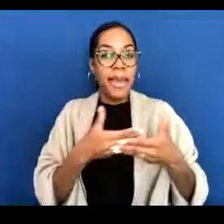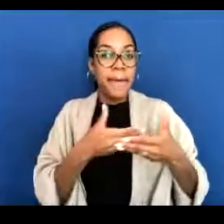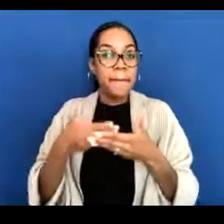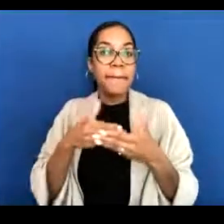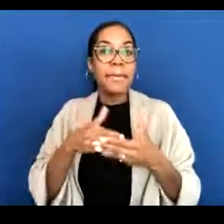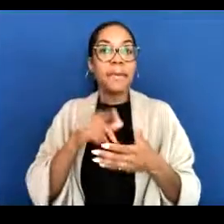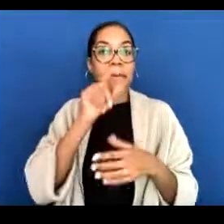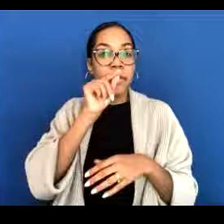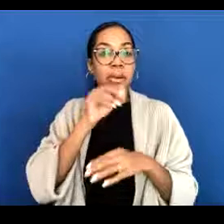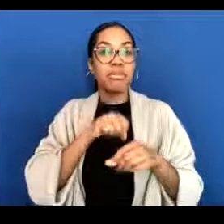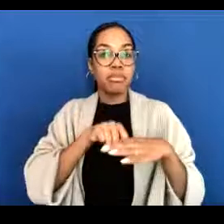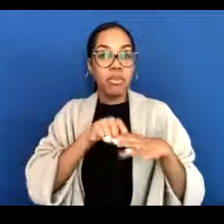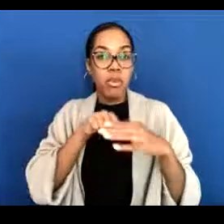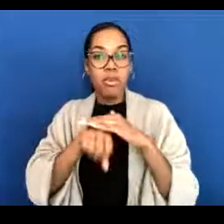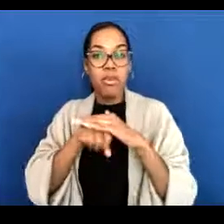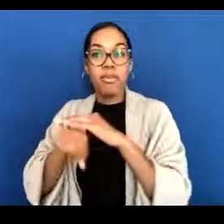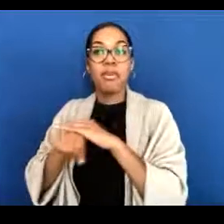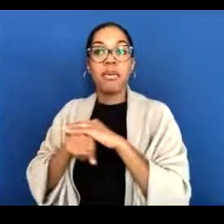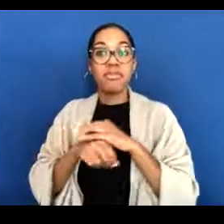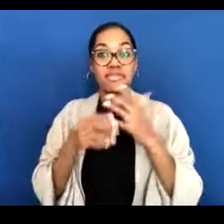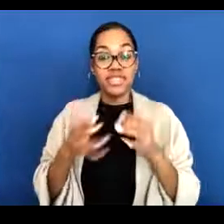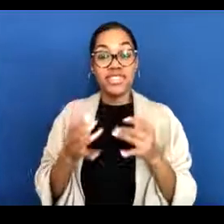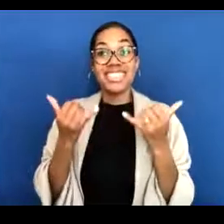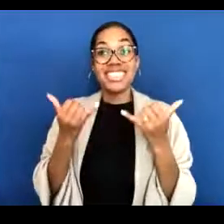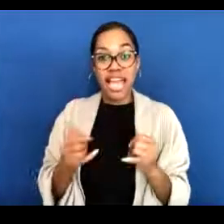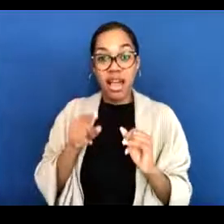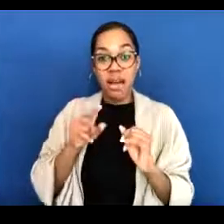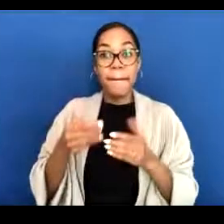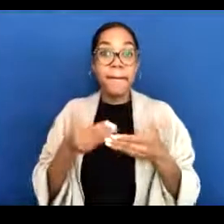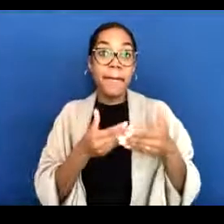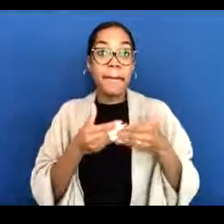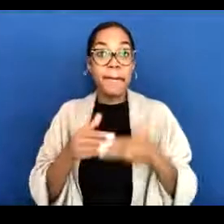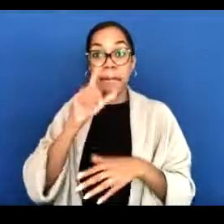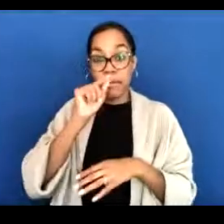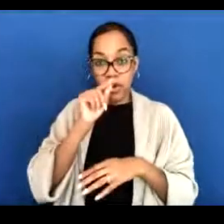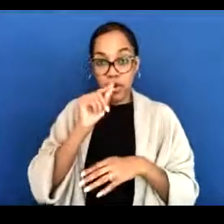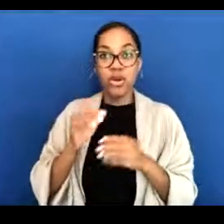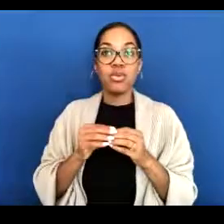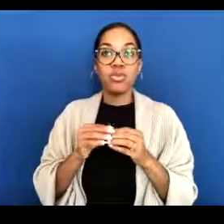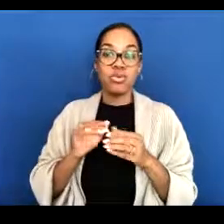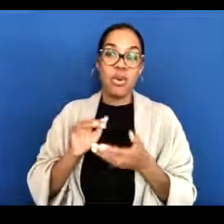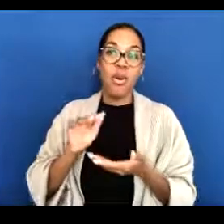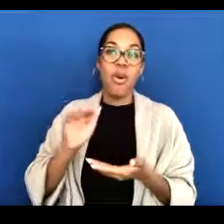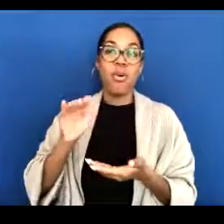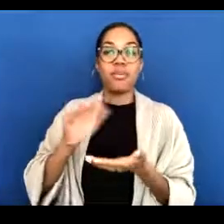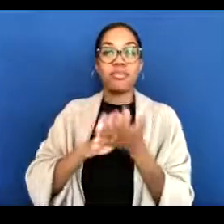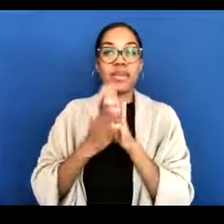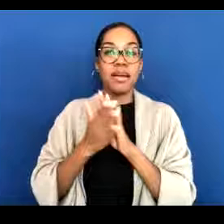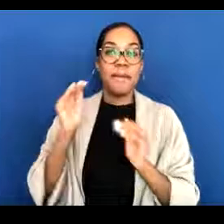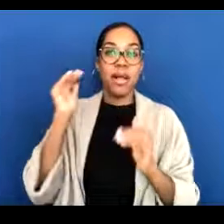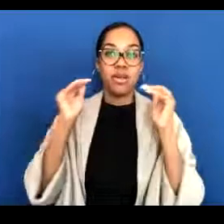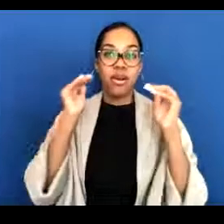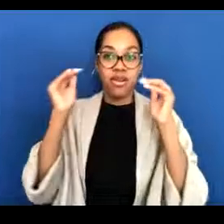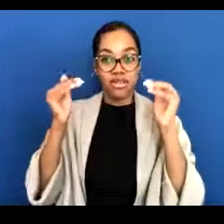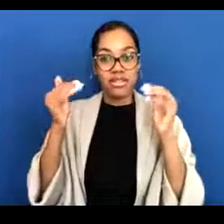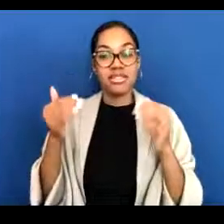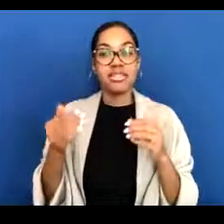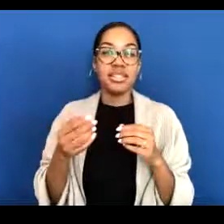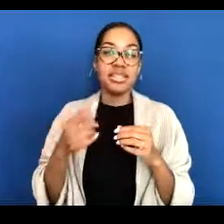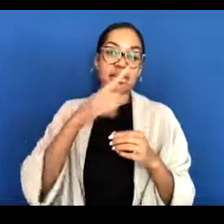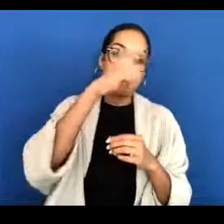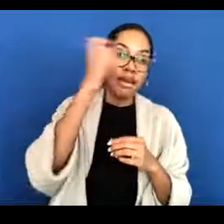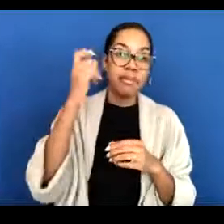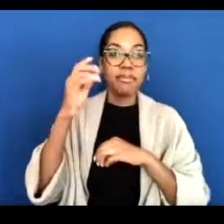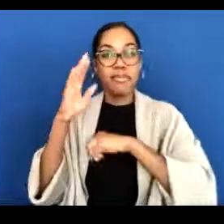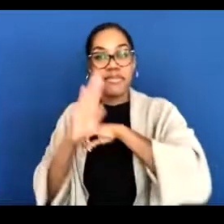spring migration. You've got all those extra chicks that are now headed south. They're grown up to adults very quickly in the summer and early fall. They're headed south to the tropics. So